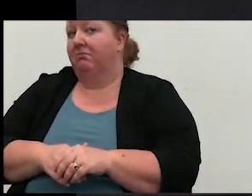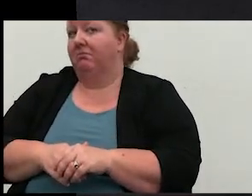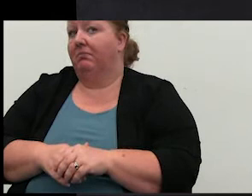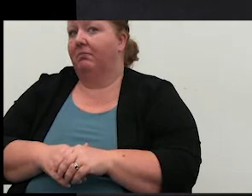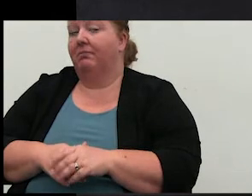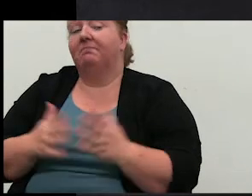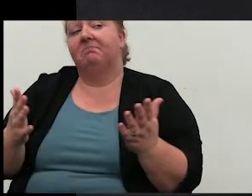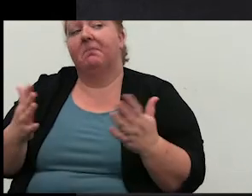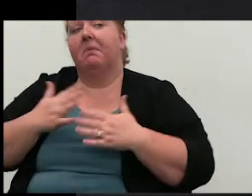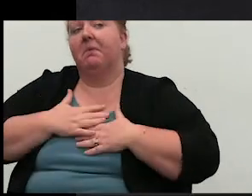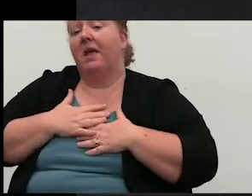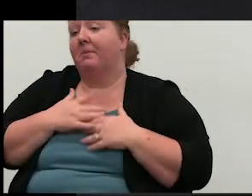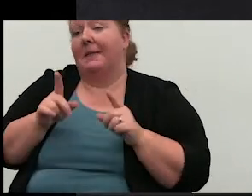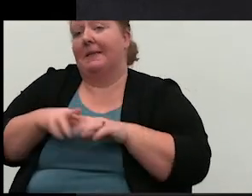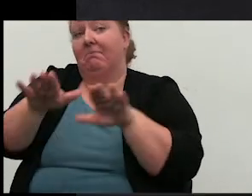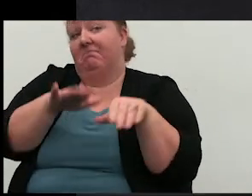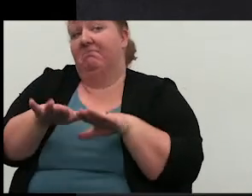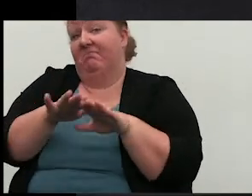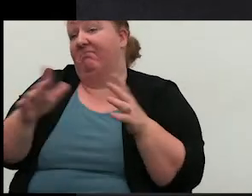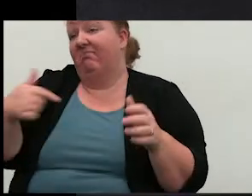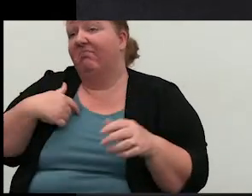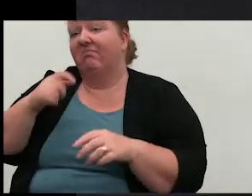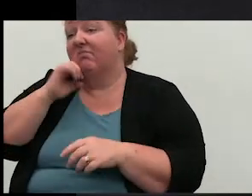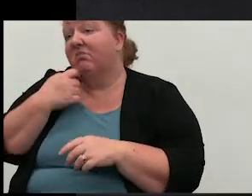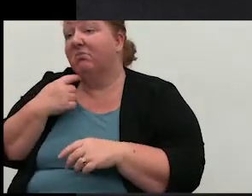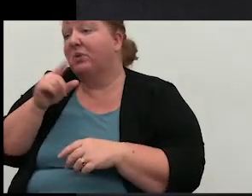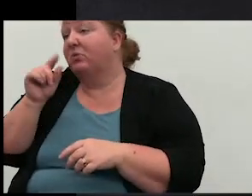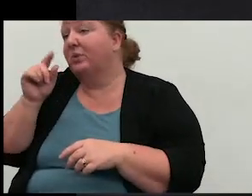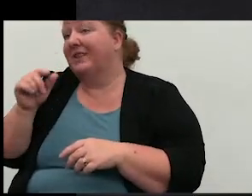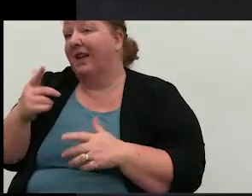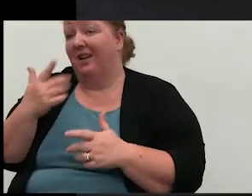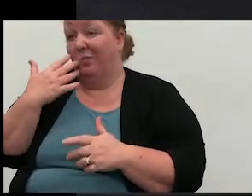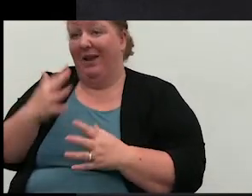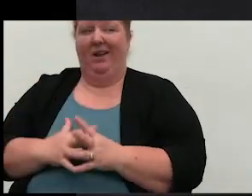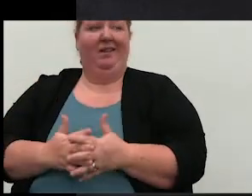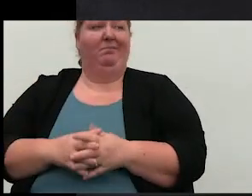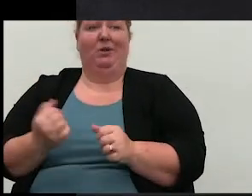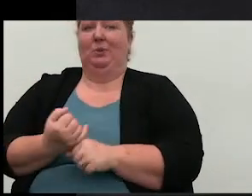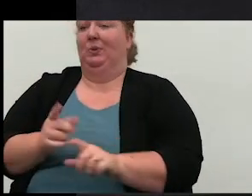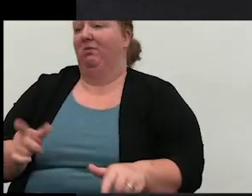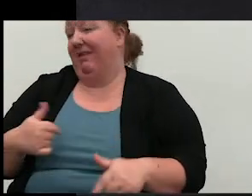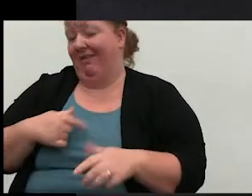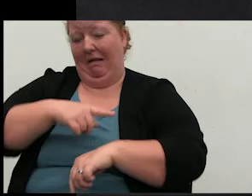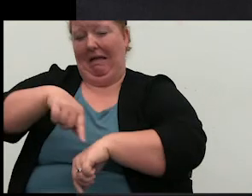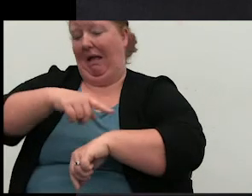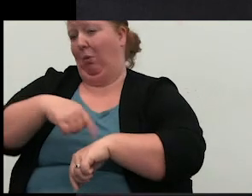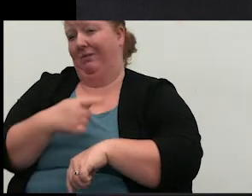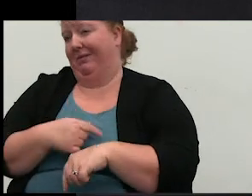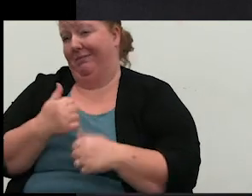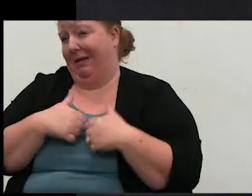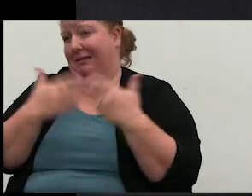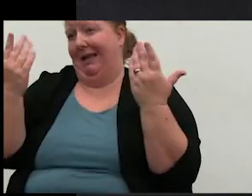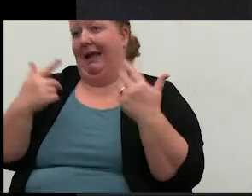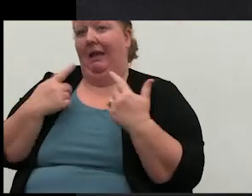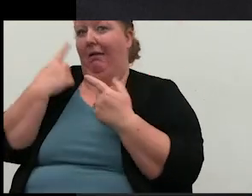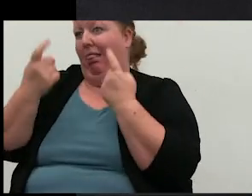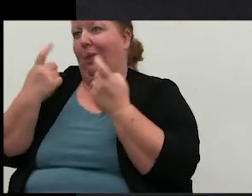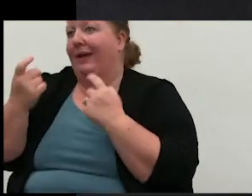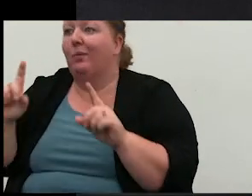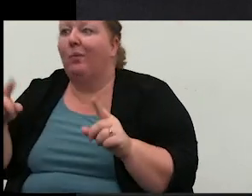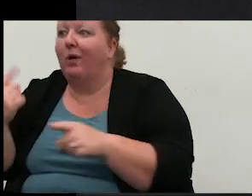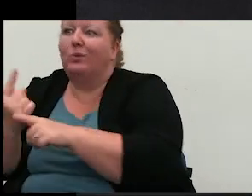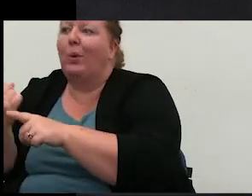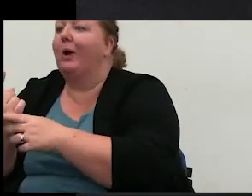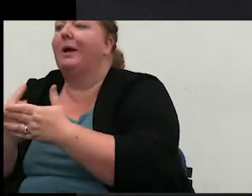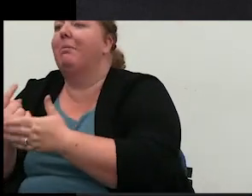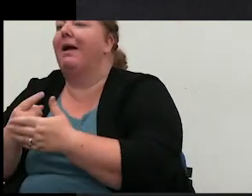Now, look, I'm the same as anybody. I will go on Twitter when I can't think what else to do. I spend hours of my day looking to see what people are saying